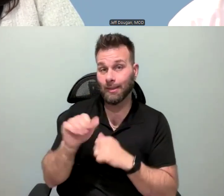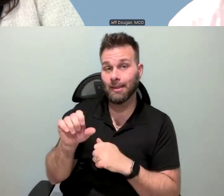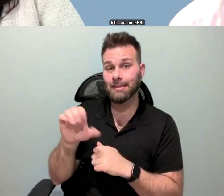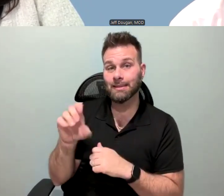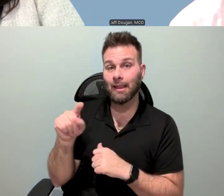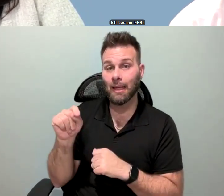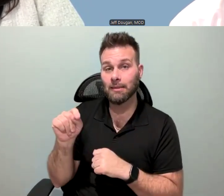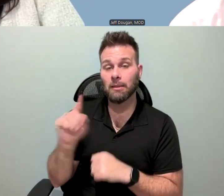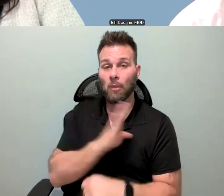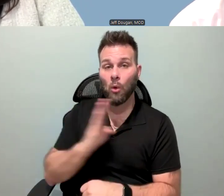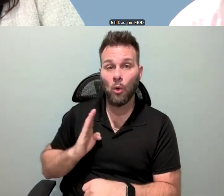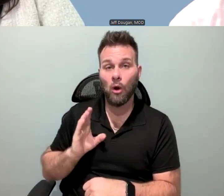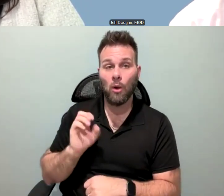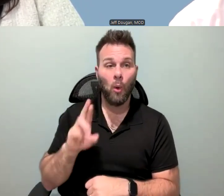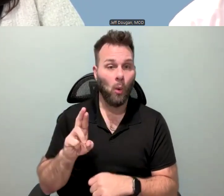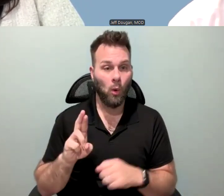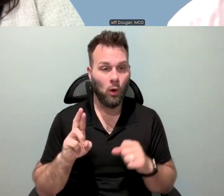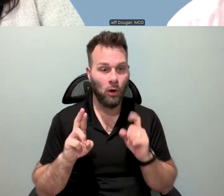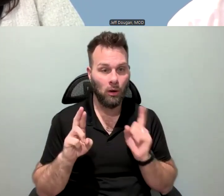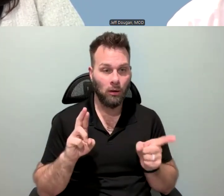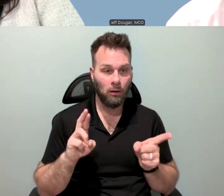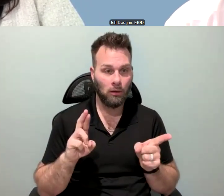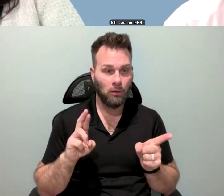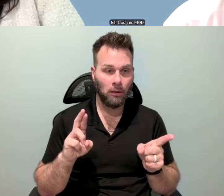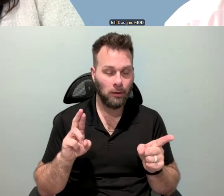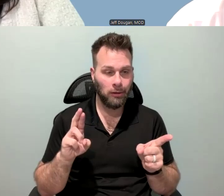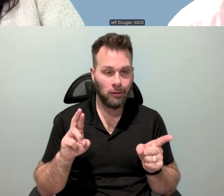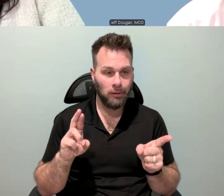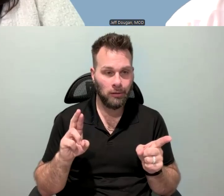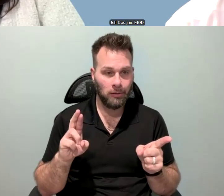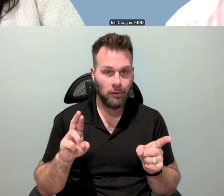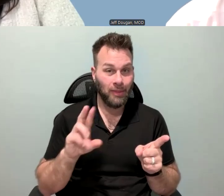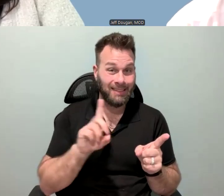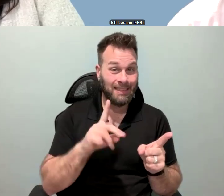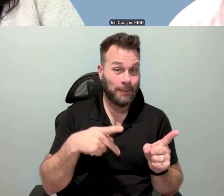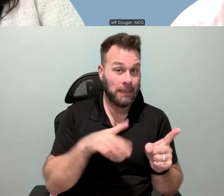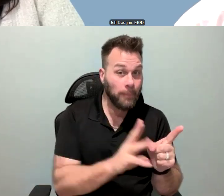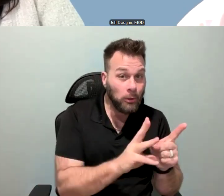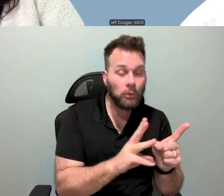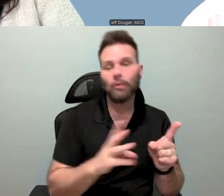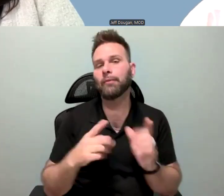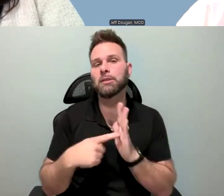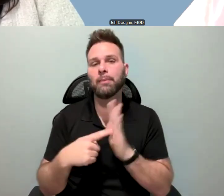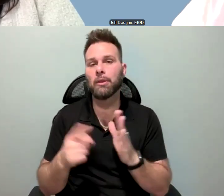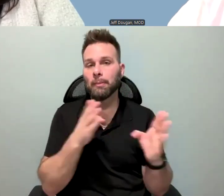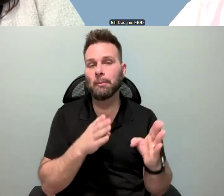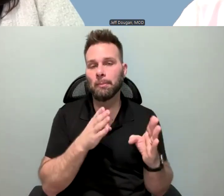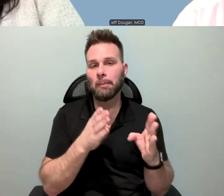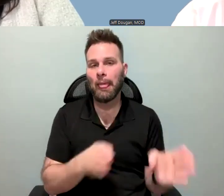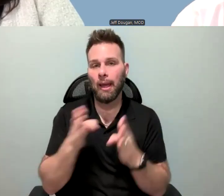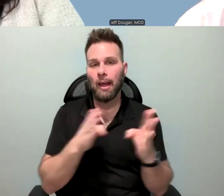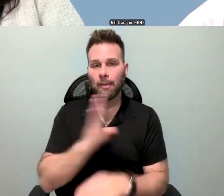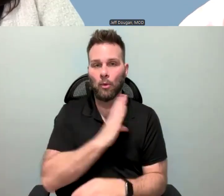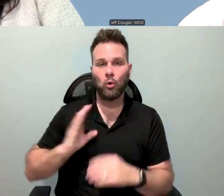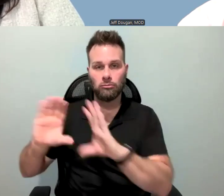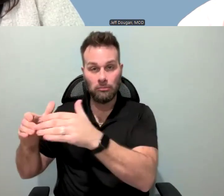with, a lot of the other local governances that can help, like the planning board, and as policies are